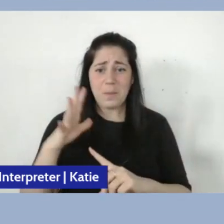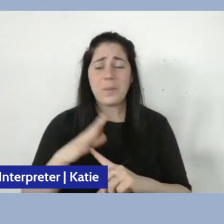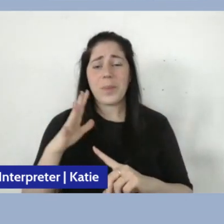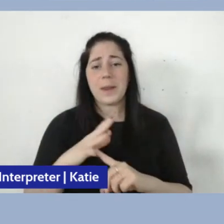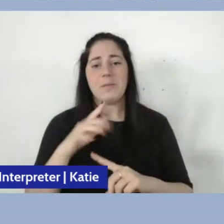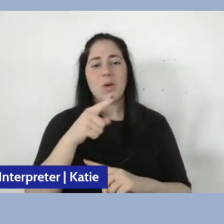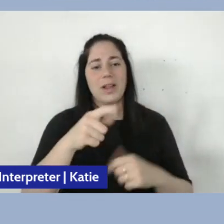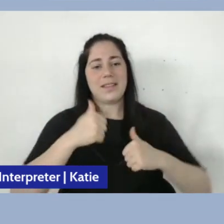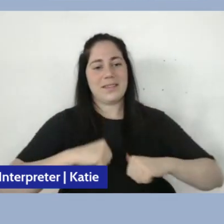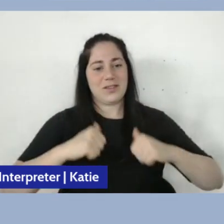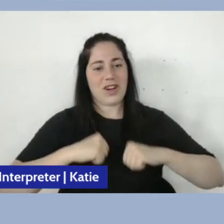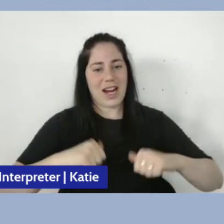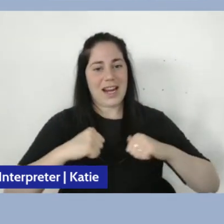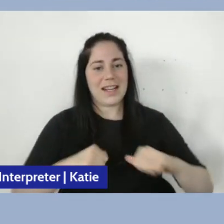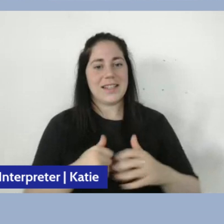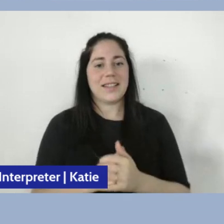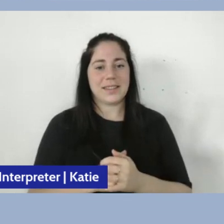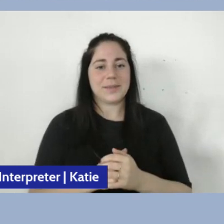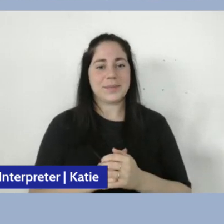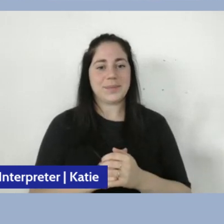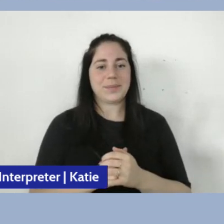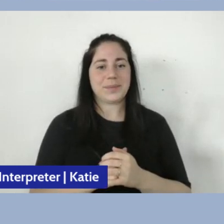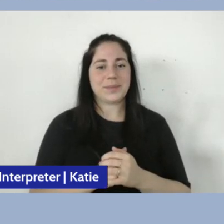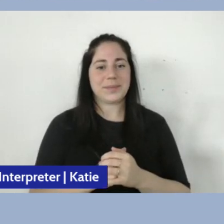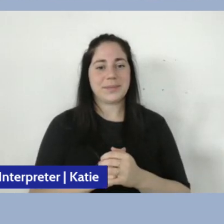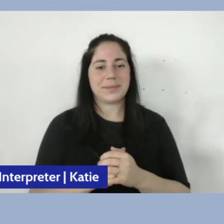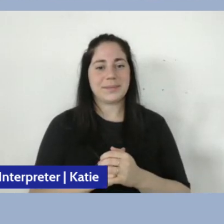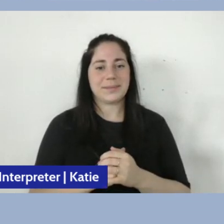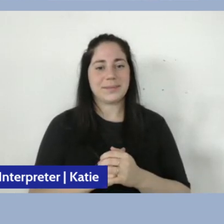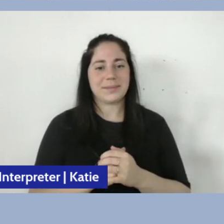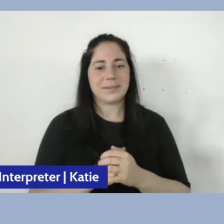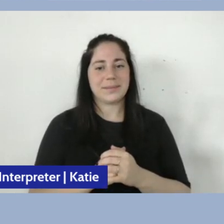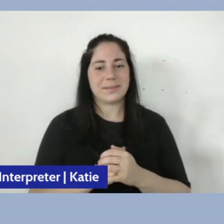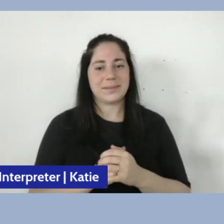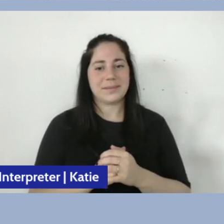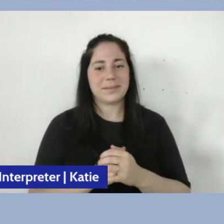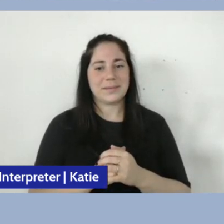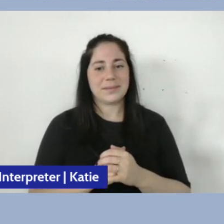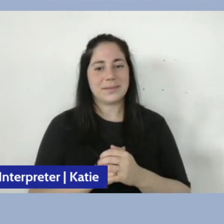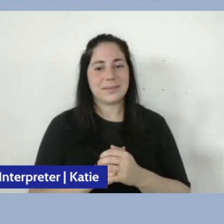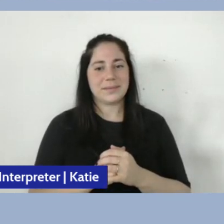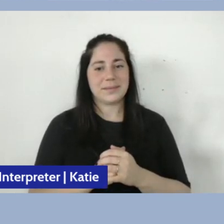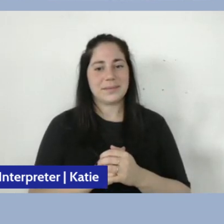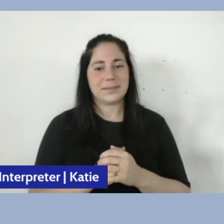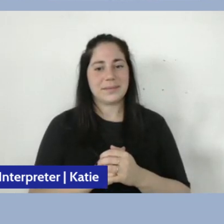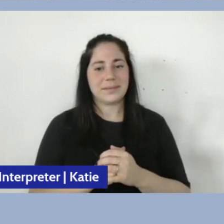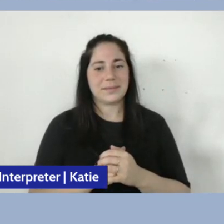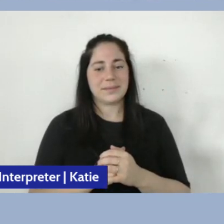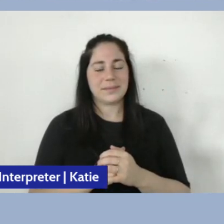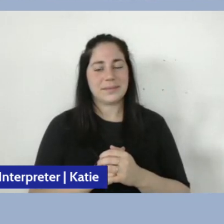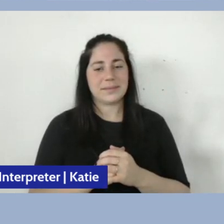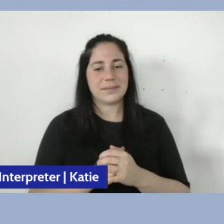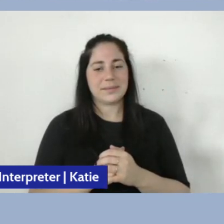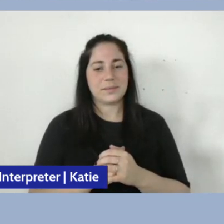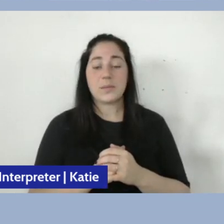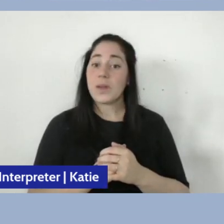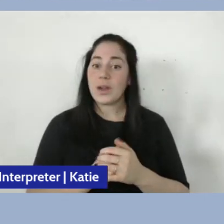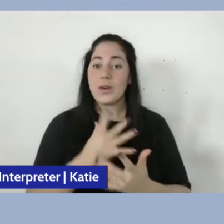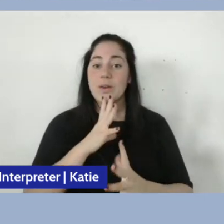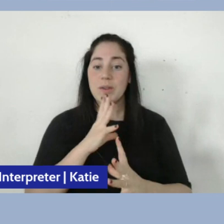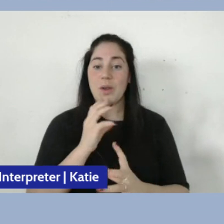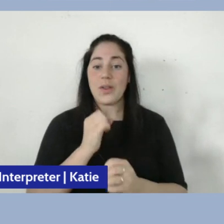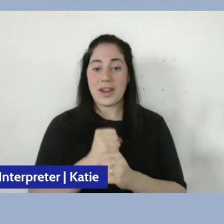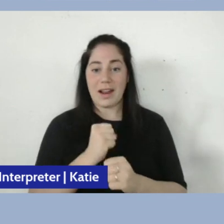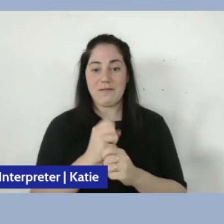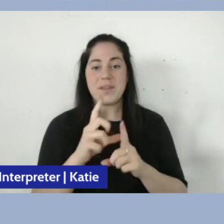living with dementia, their families and carers. So in terms of what the actual government and the Department of Health